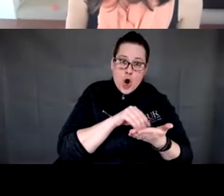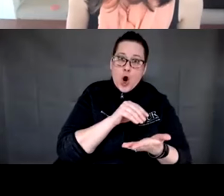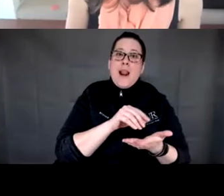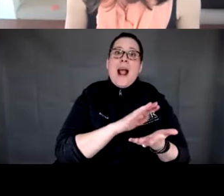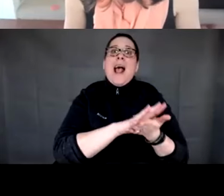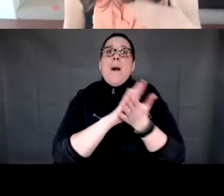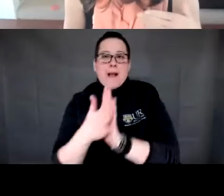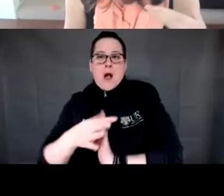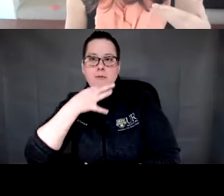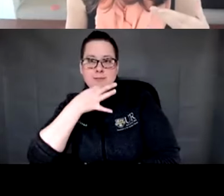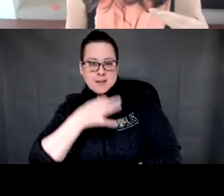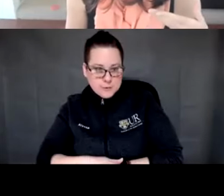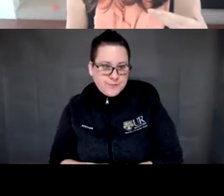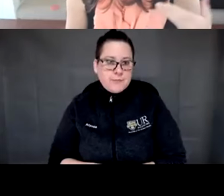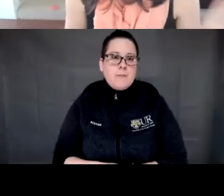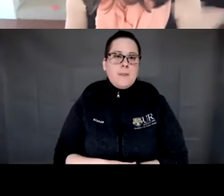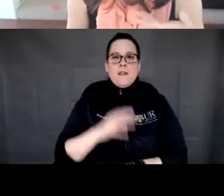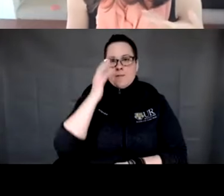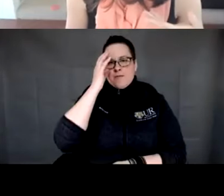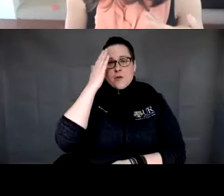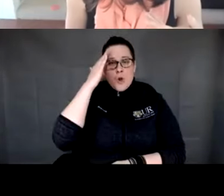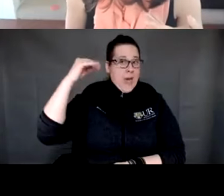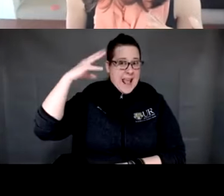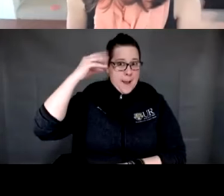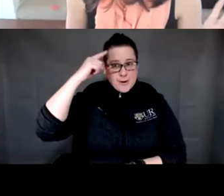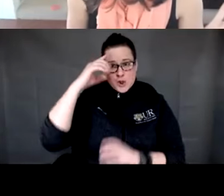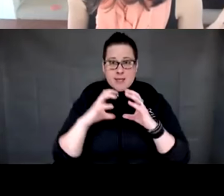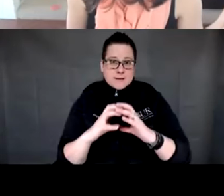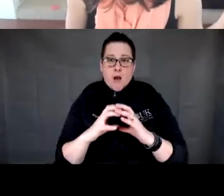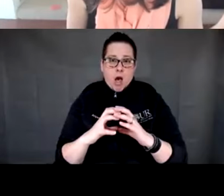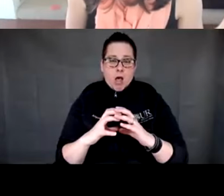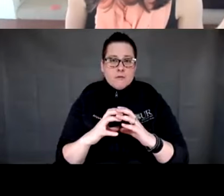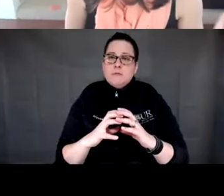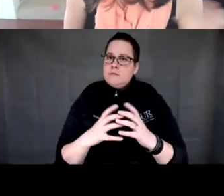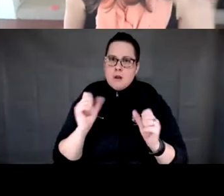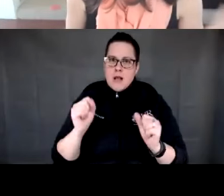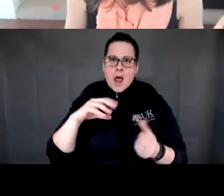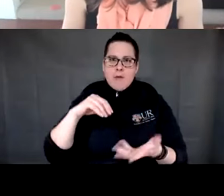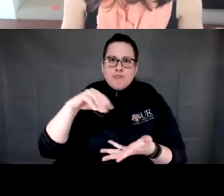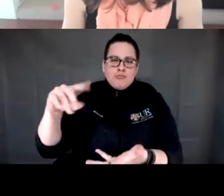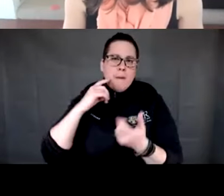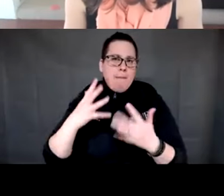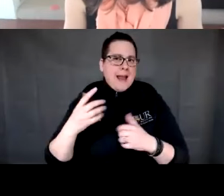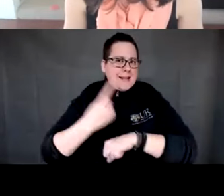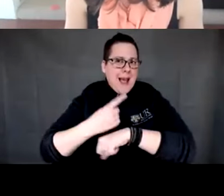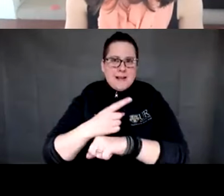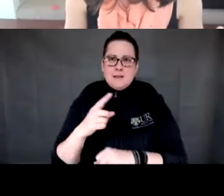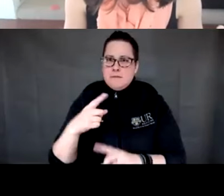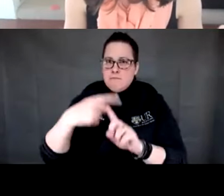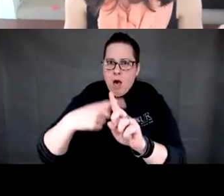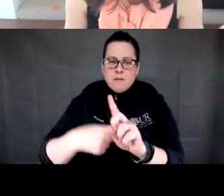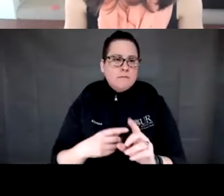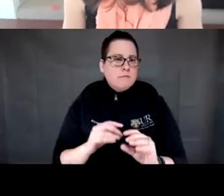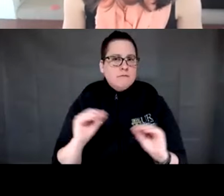advantage of the fact that imaging through an intact skull means that we can image over many days and even over many months without having any compromise in